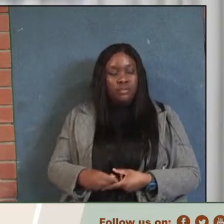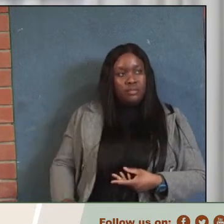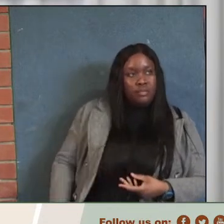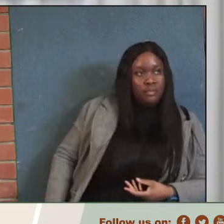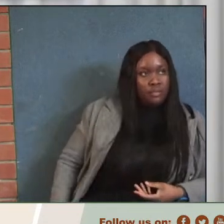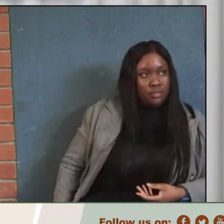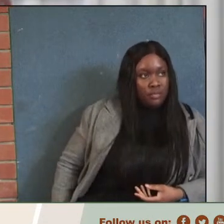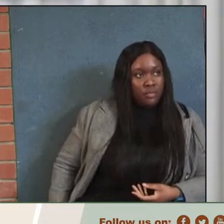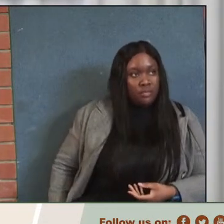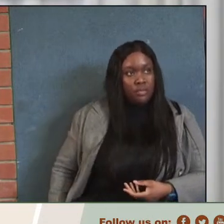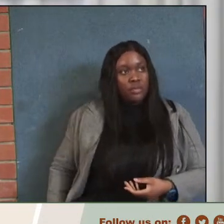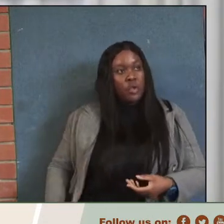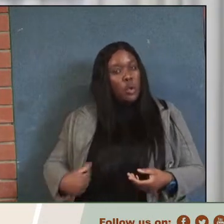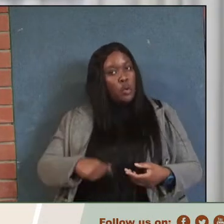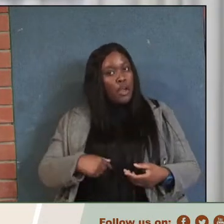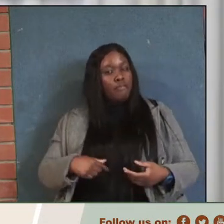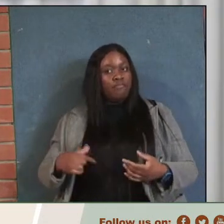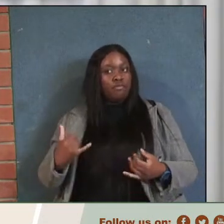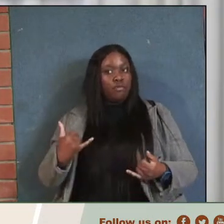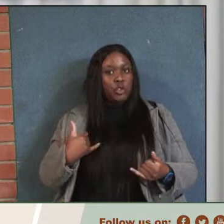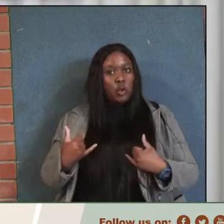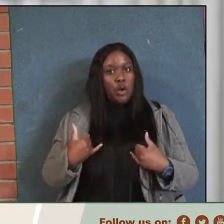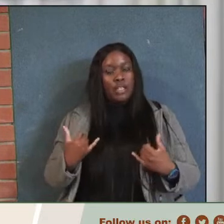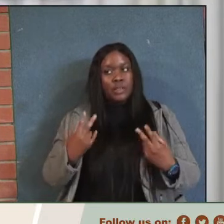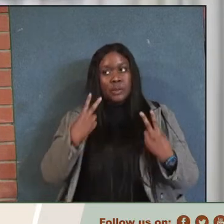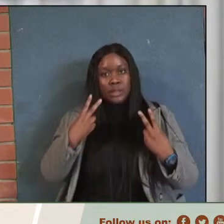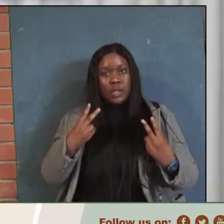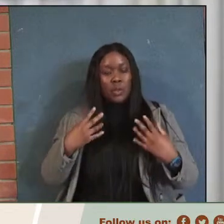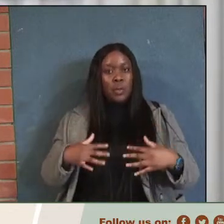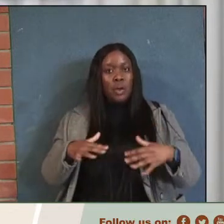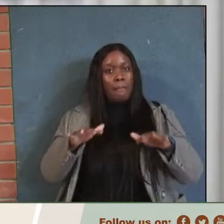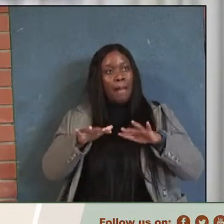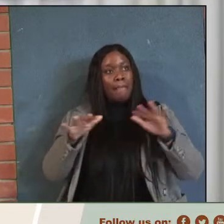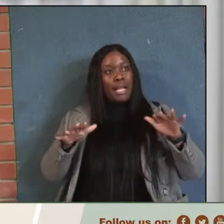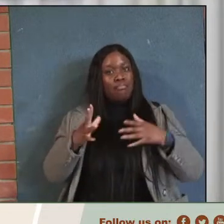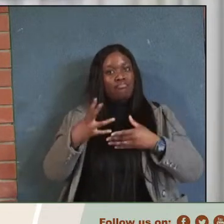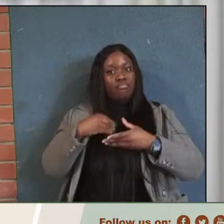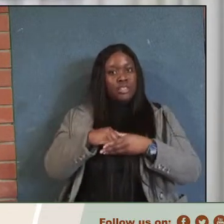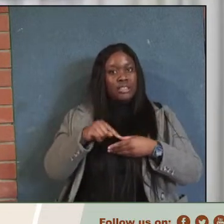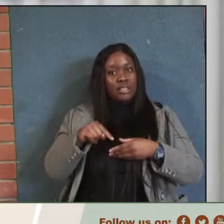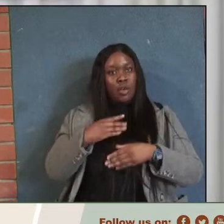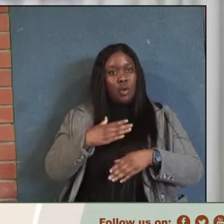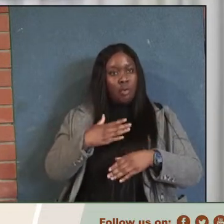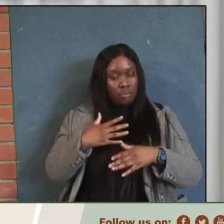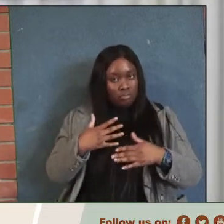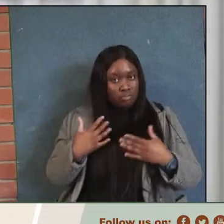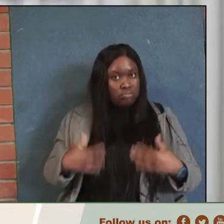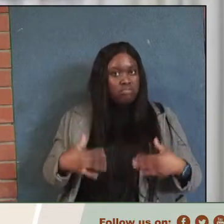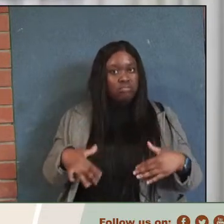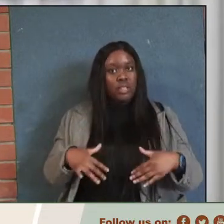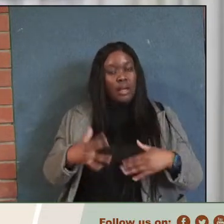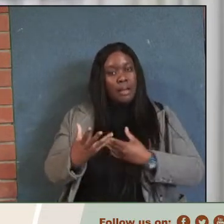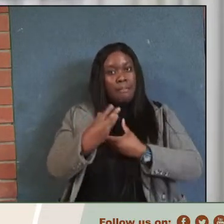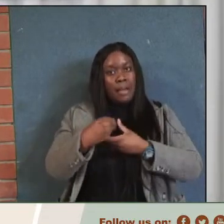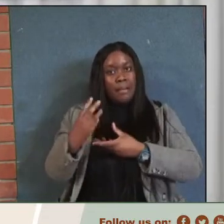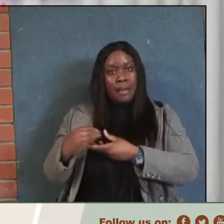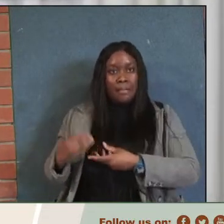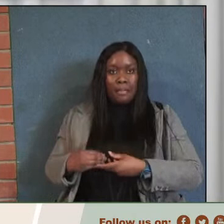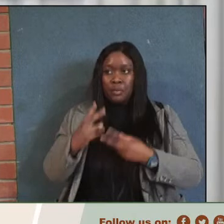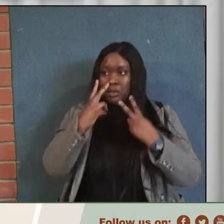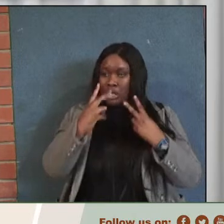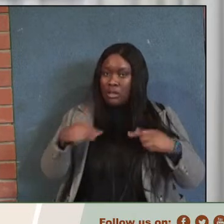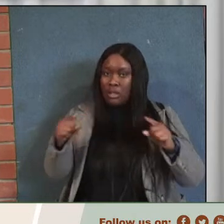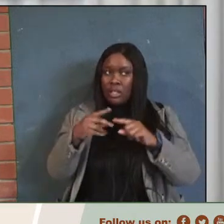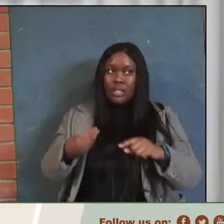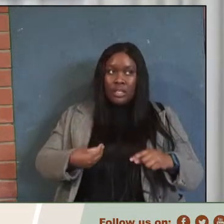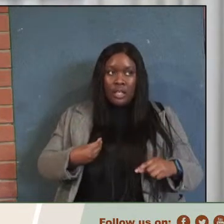love and enjoy to see public participation at work and seeing young people live and go